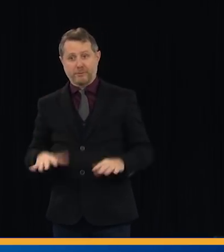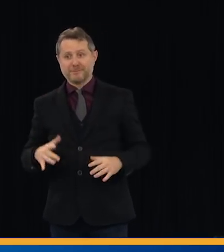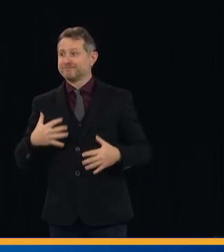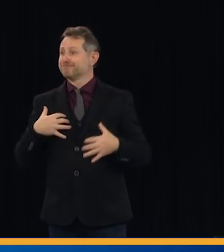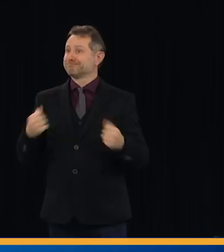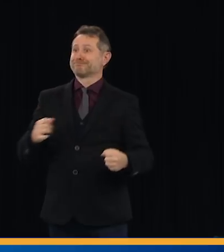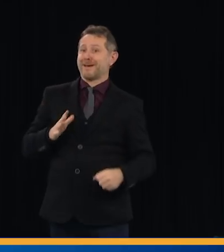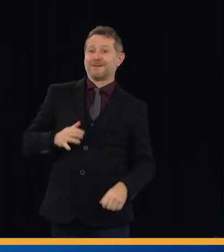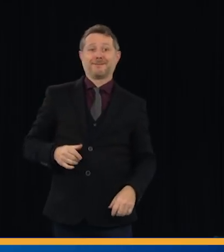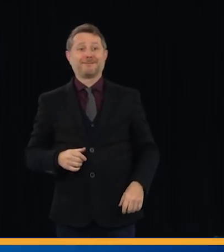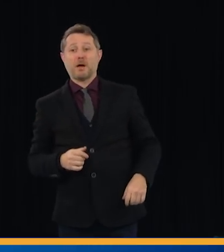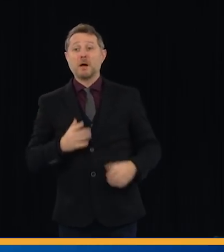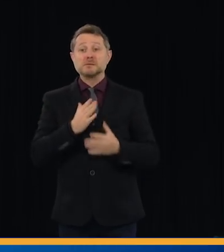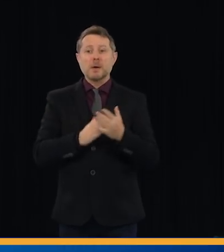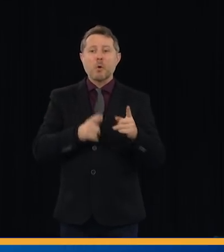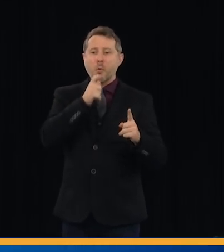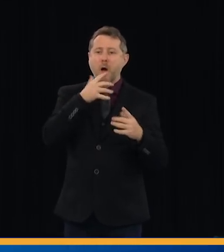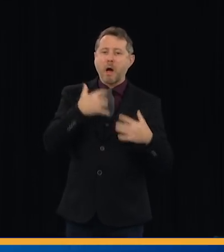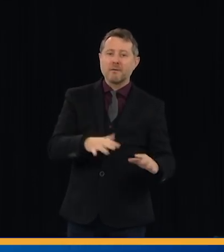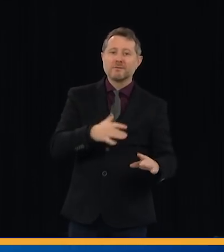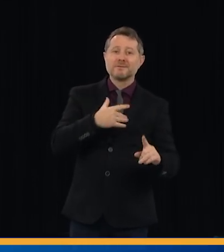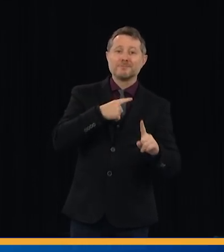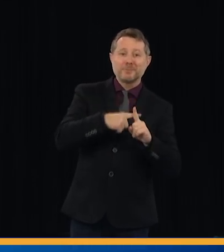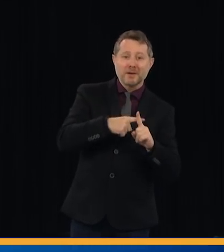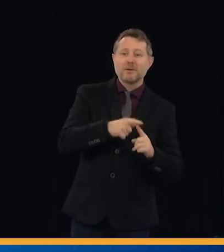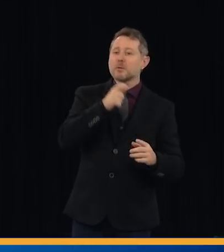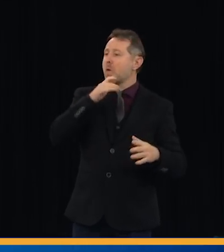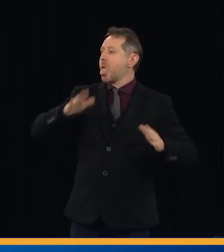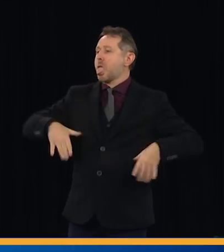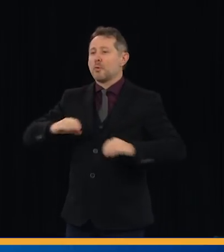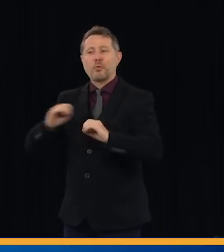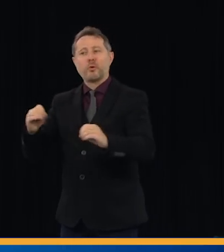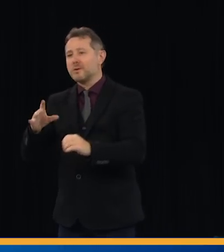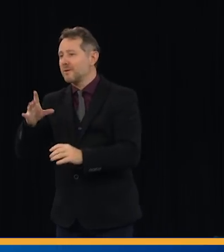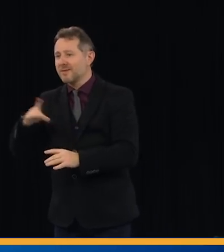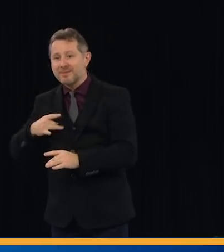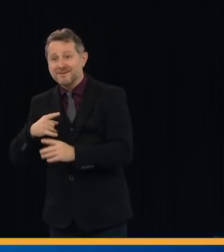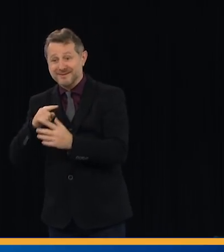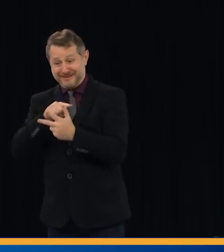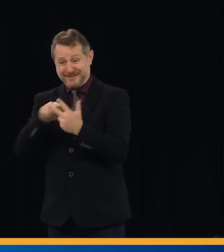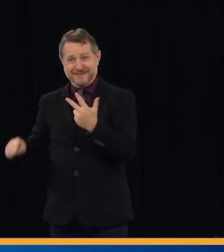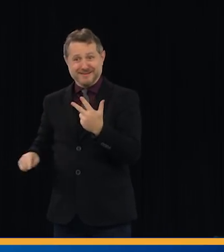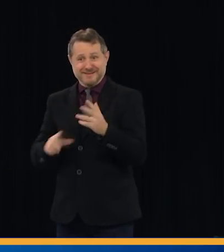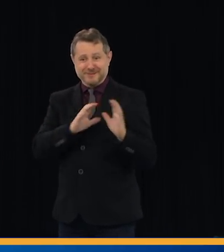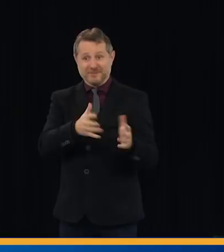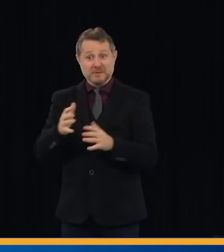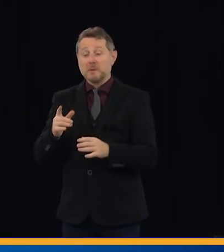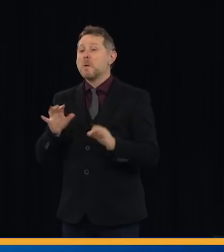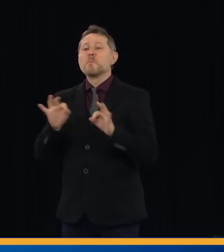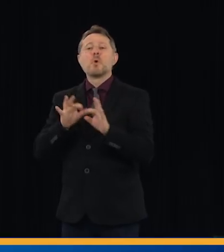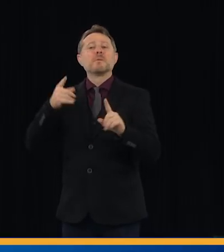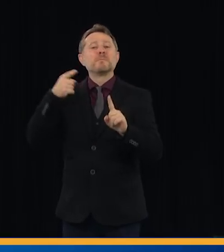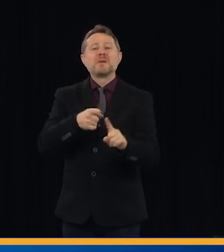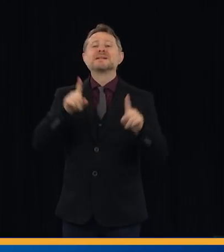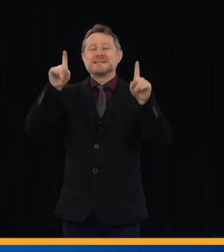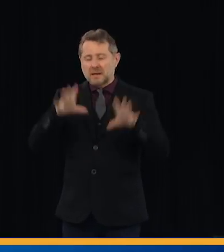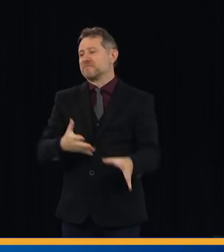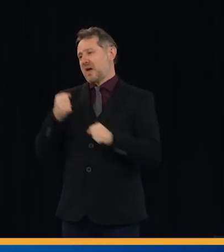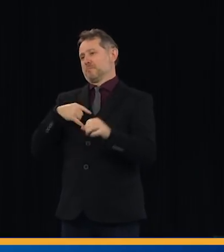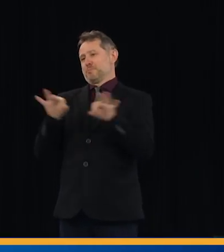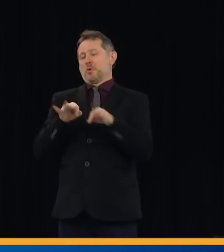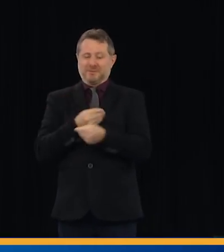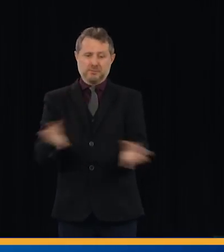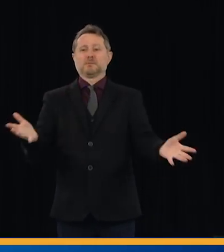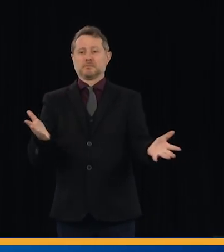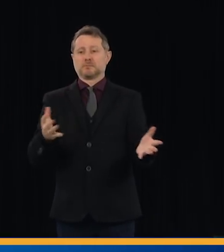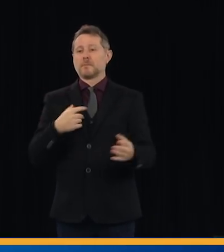who's negative and who's positive. So you are going to need a much faster testing process. That's the only